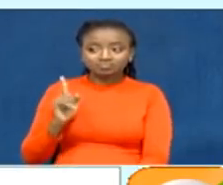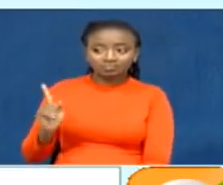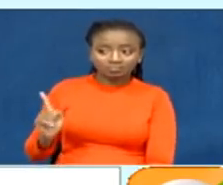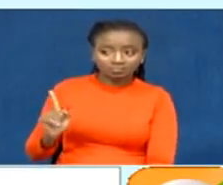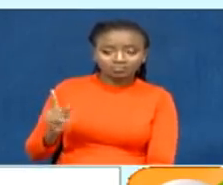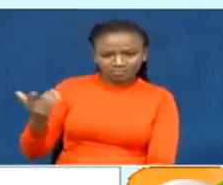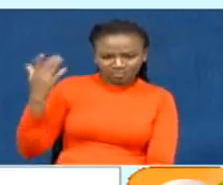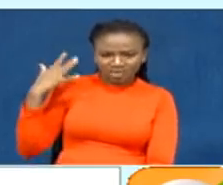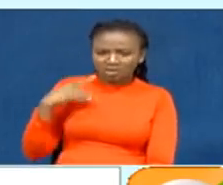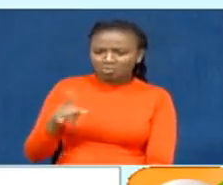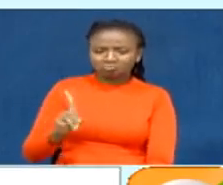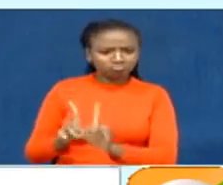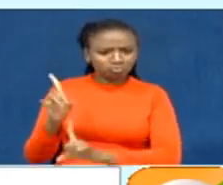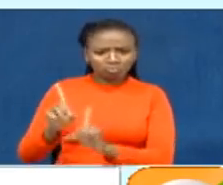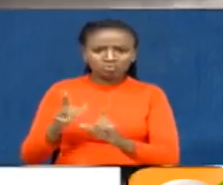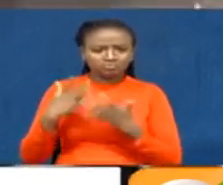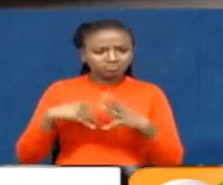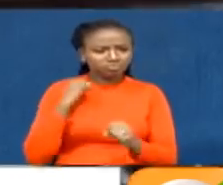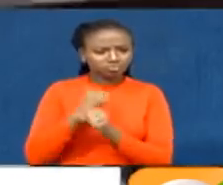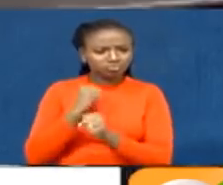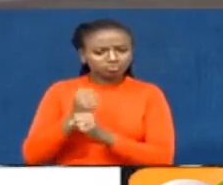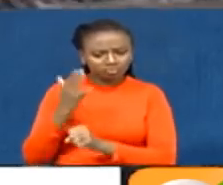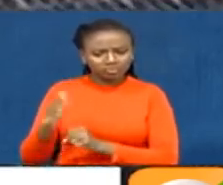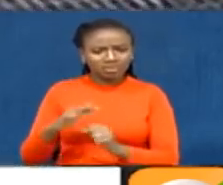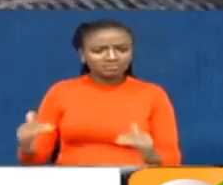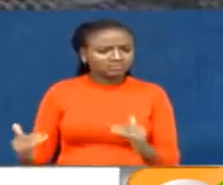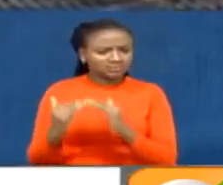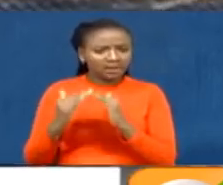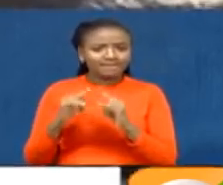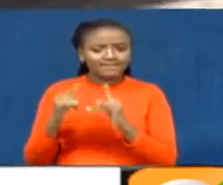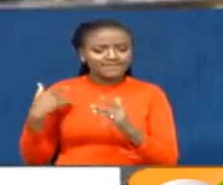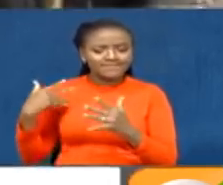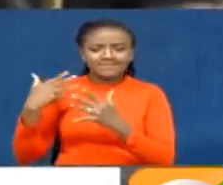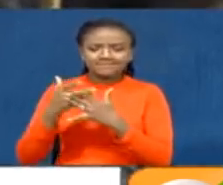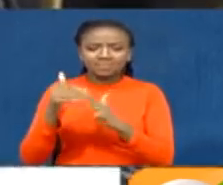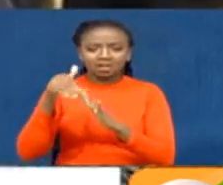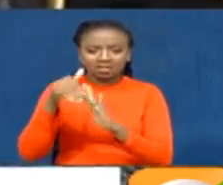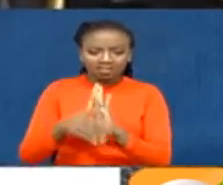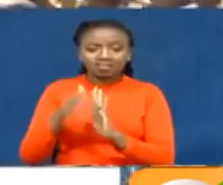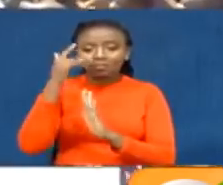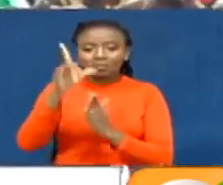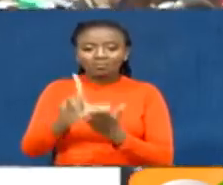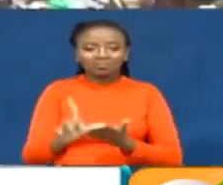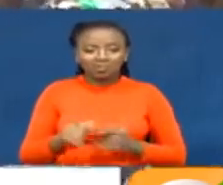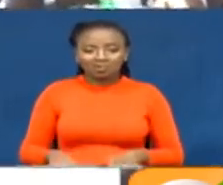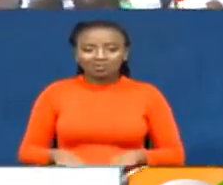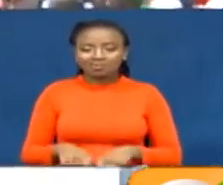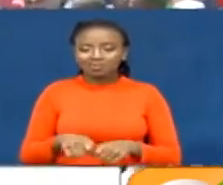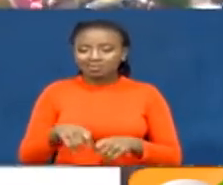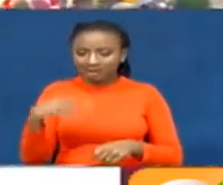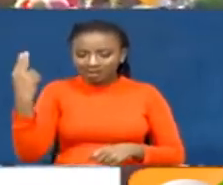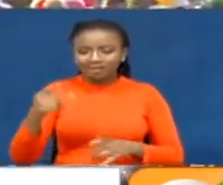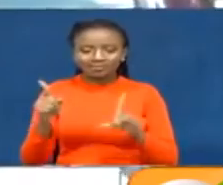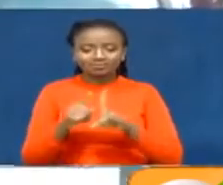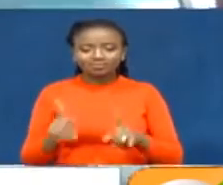factory, once the economic icon of the county, on its knees after years of debts and mismanagement. Mumias